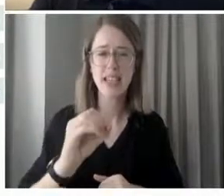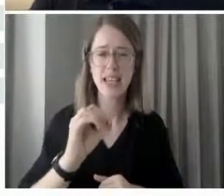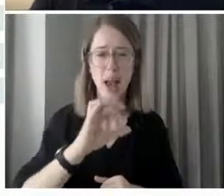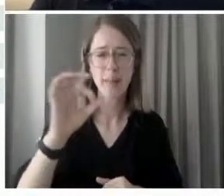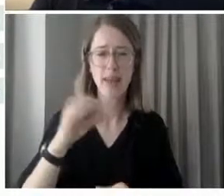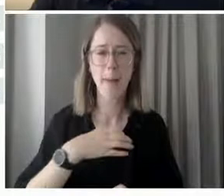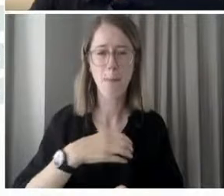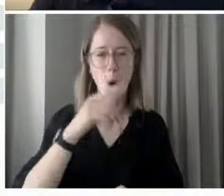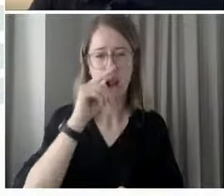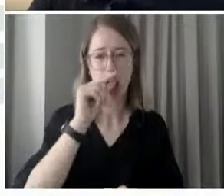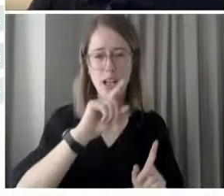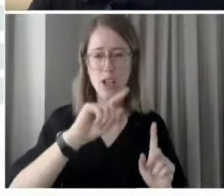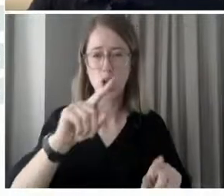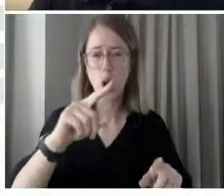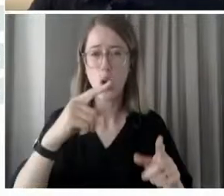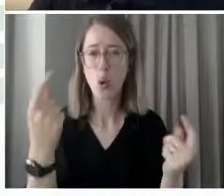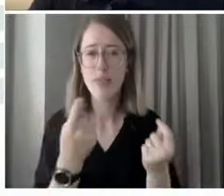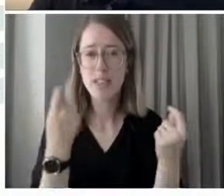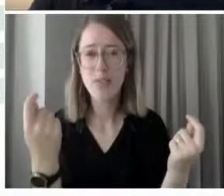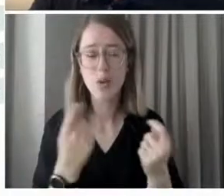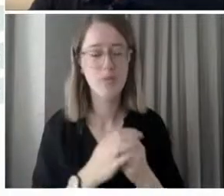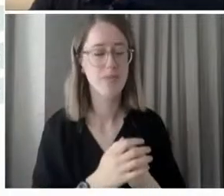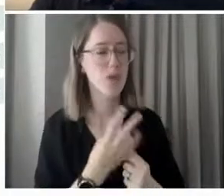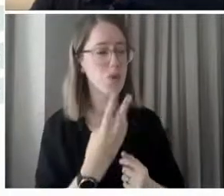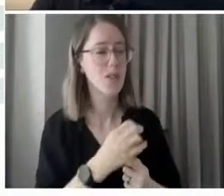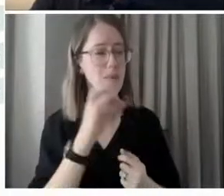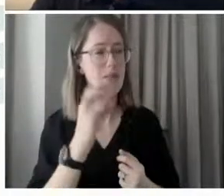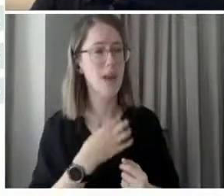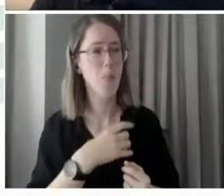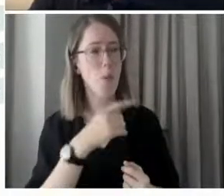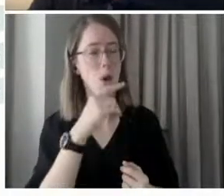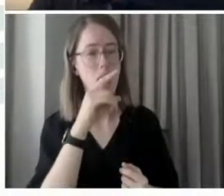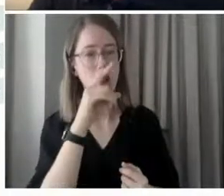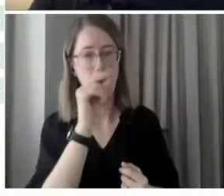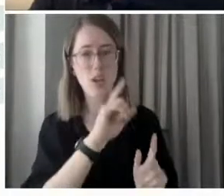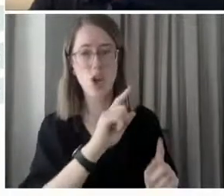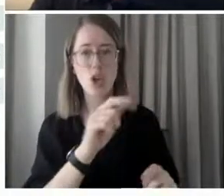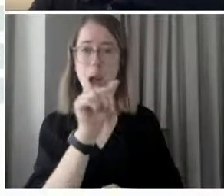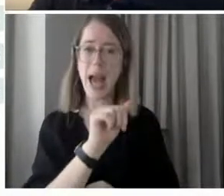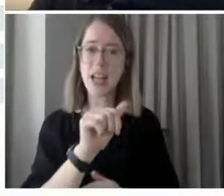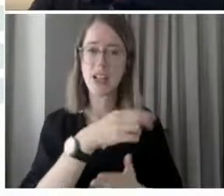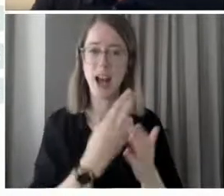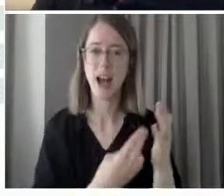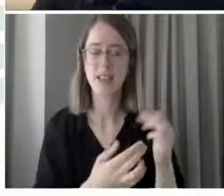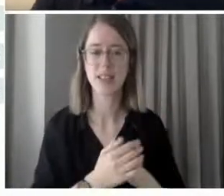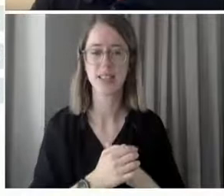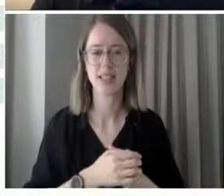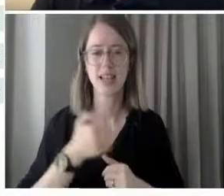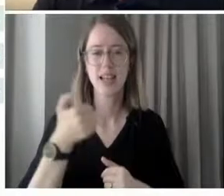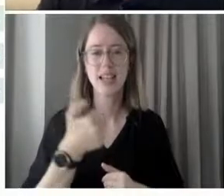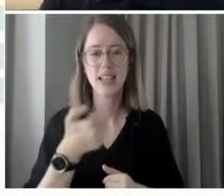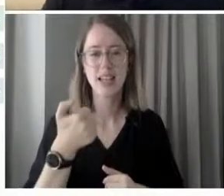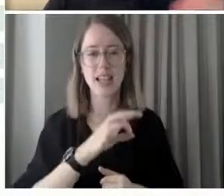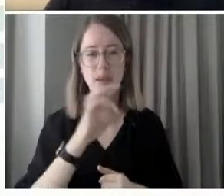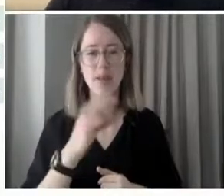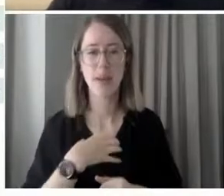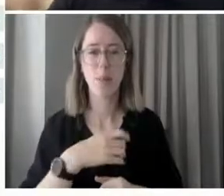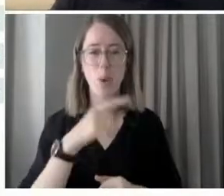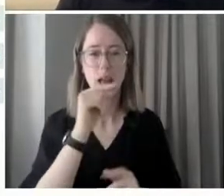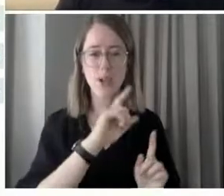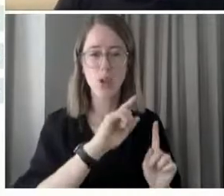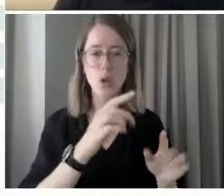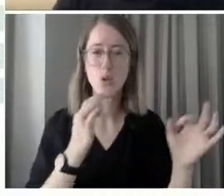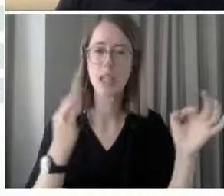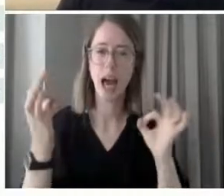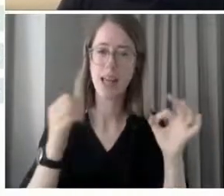to be at festivals, 20% more likely to be at Asian arts, 16% more likely to be at dance. I mean, these are big